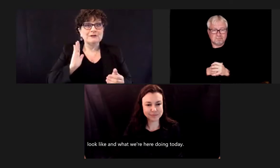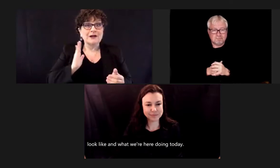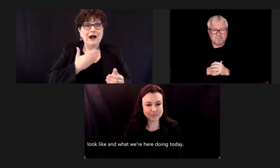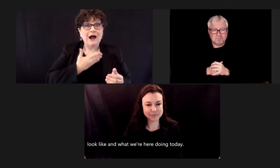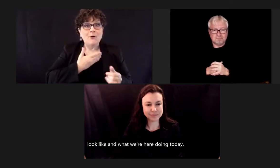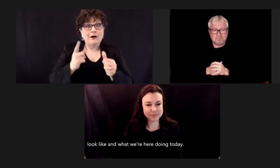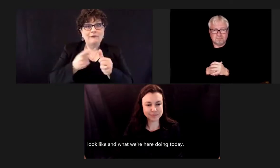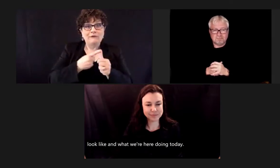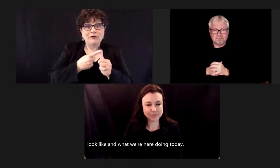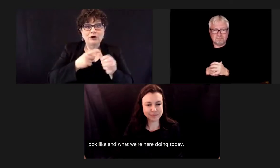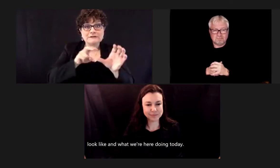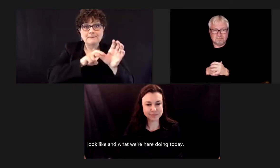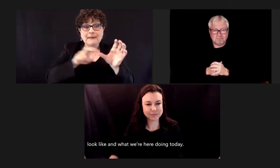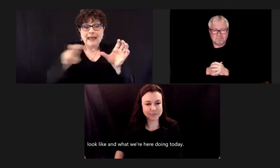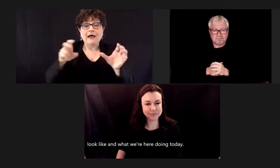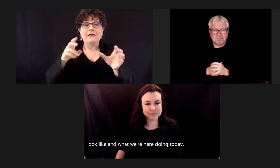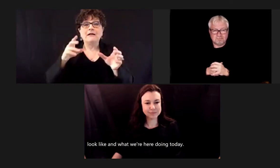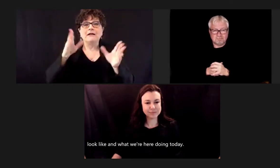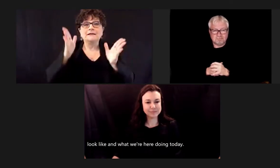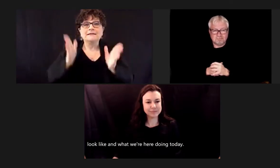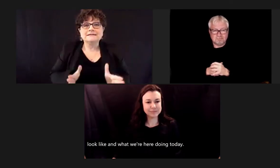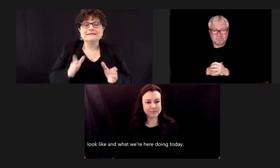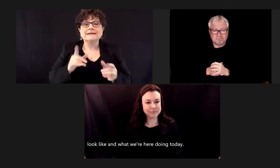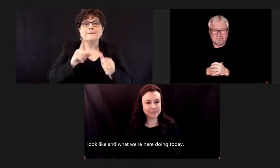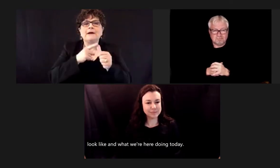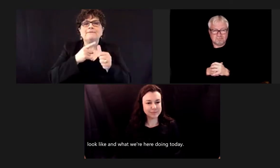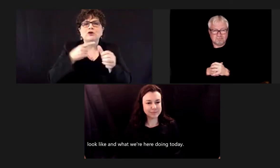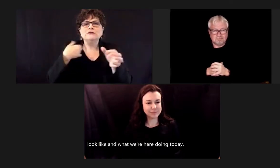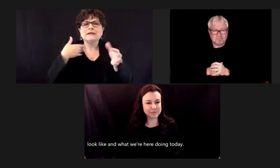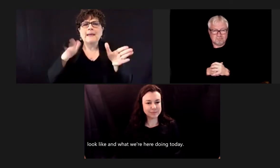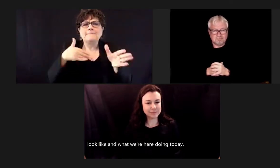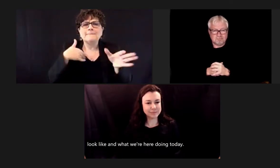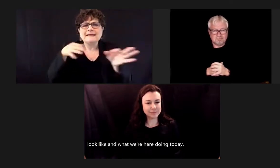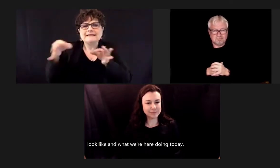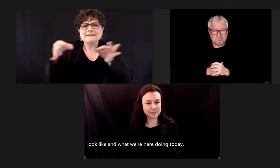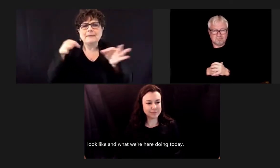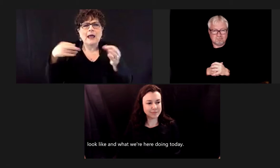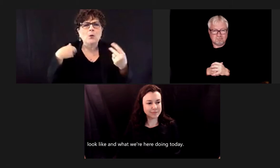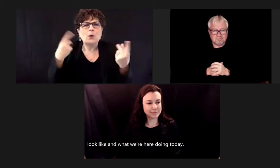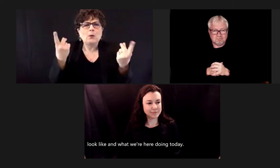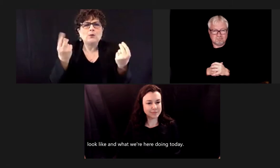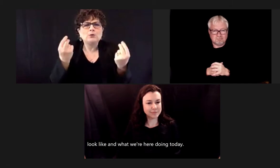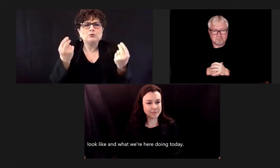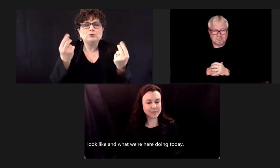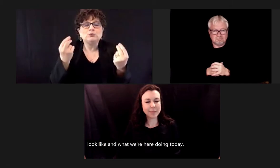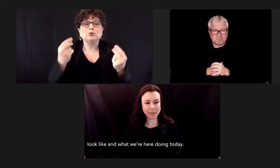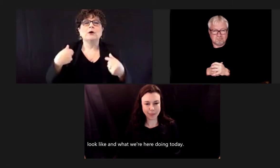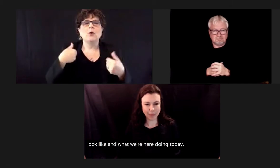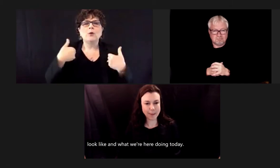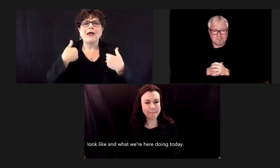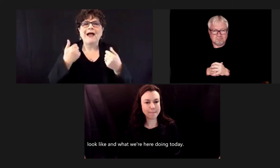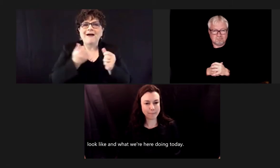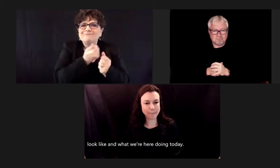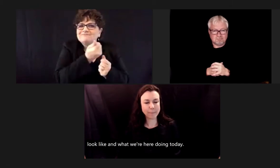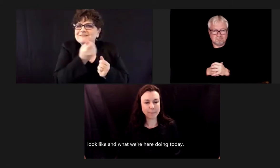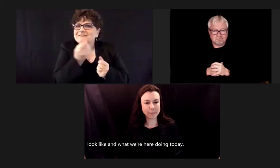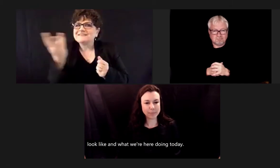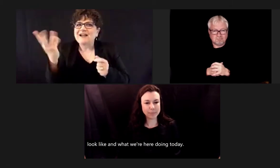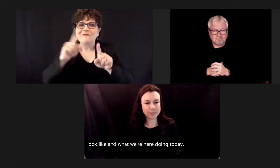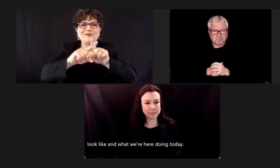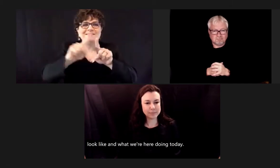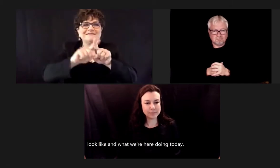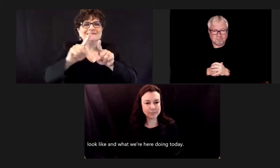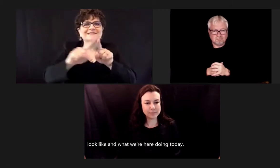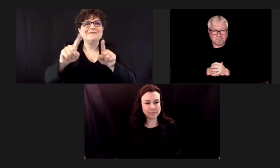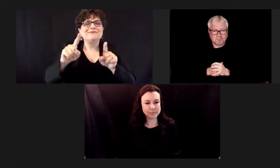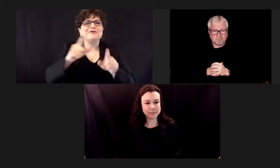Also, I would like to introduce our first panelist, but first let me explain what we're planning